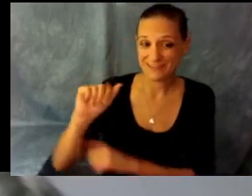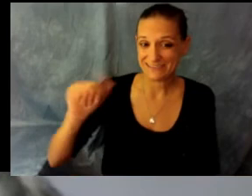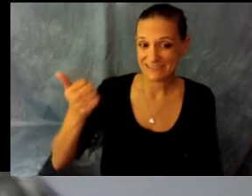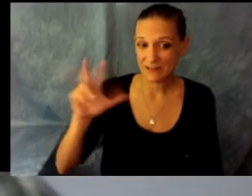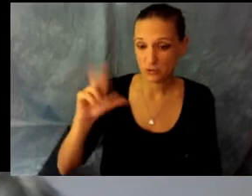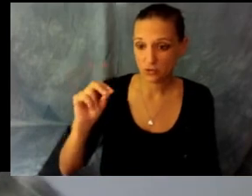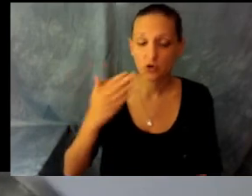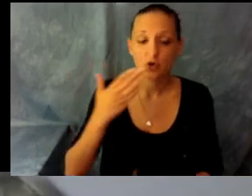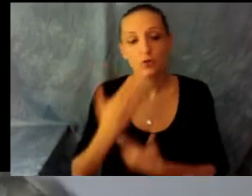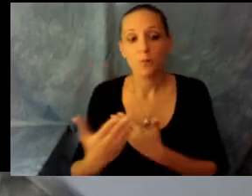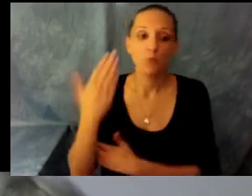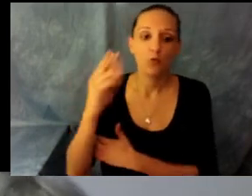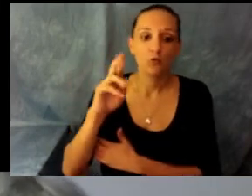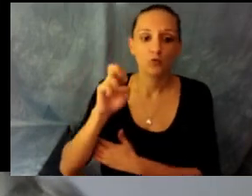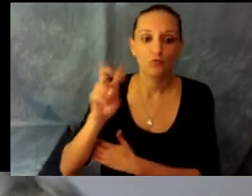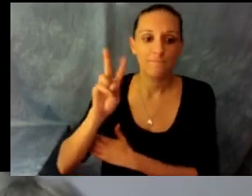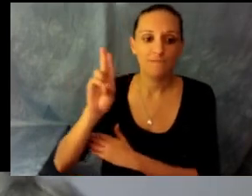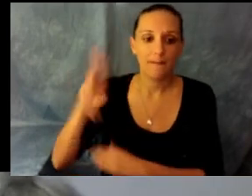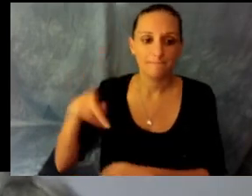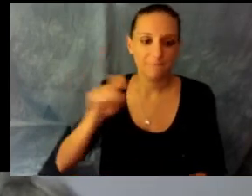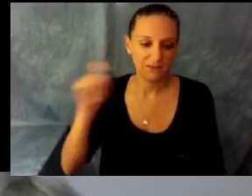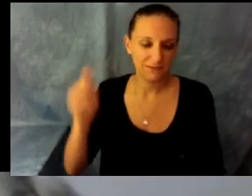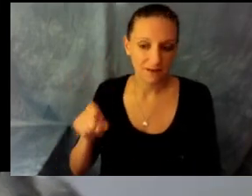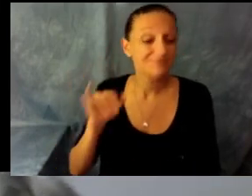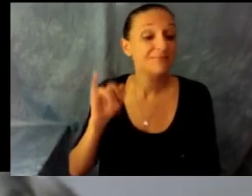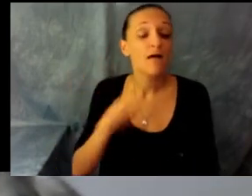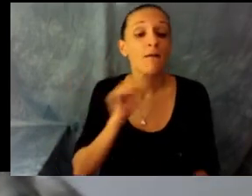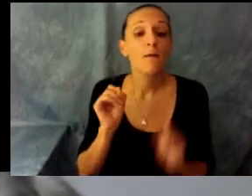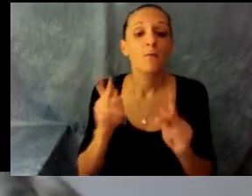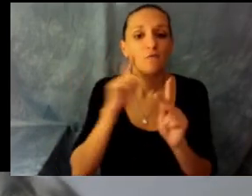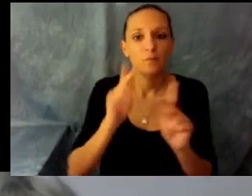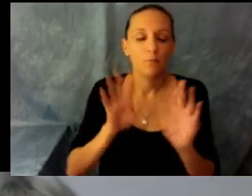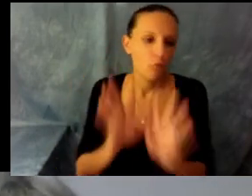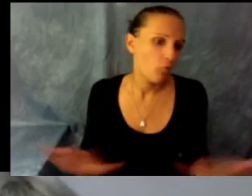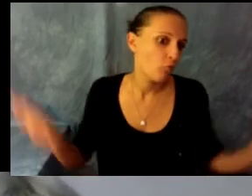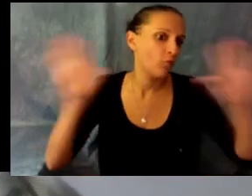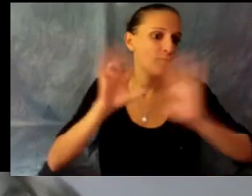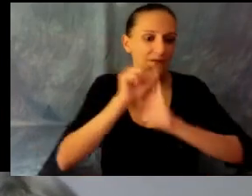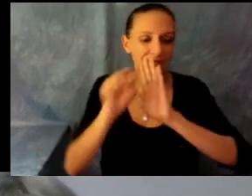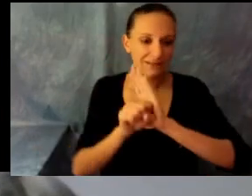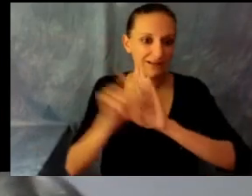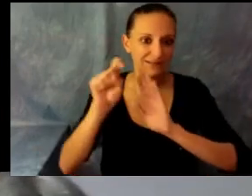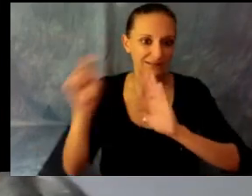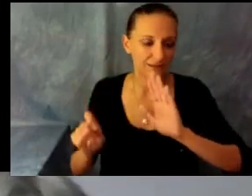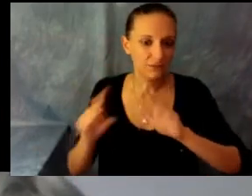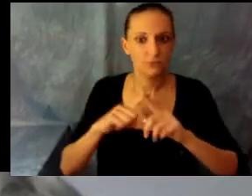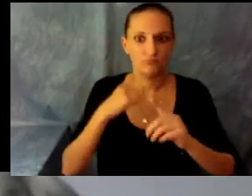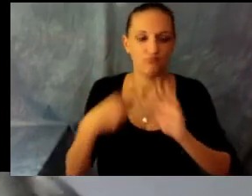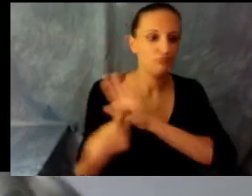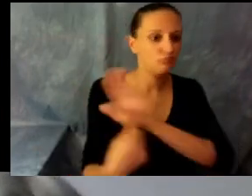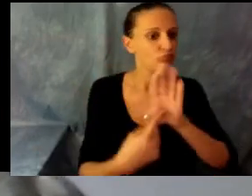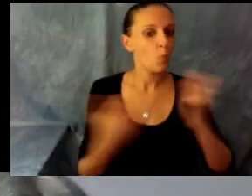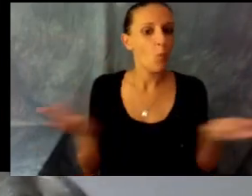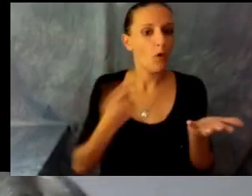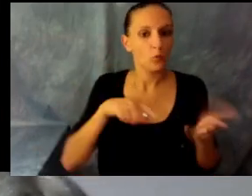Morning Rev Up Texas. It's an opportunity for people all over the state of Texas to showcase what they're doing to